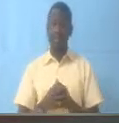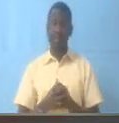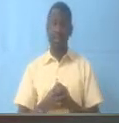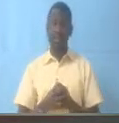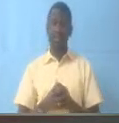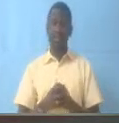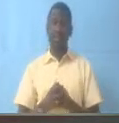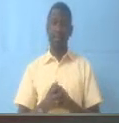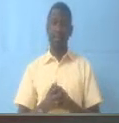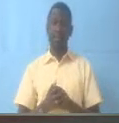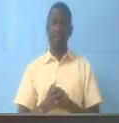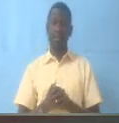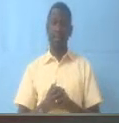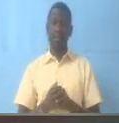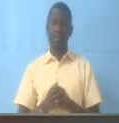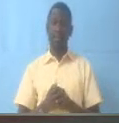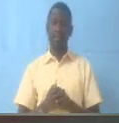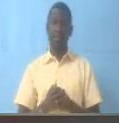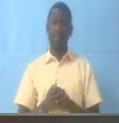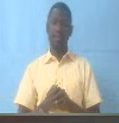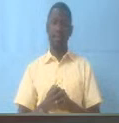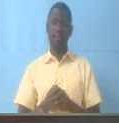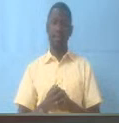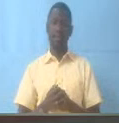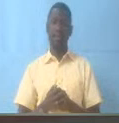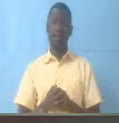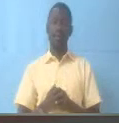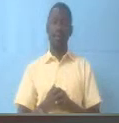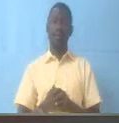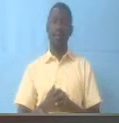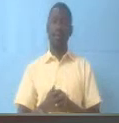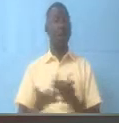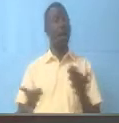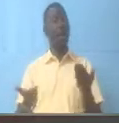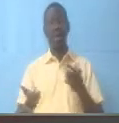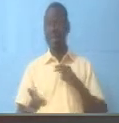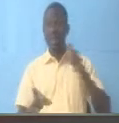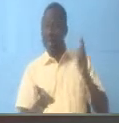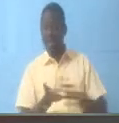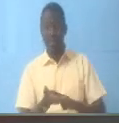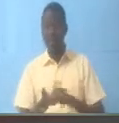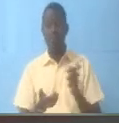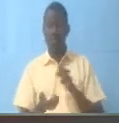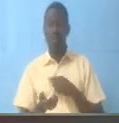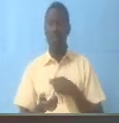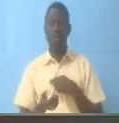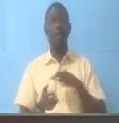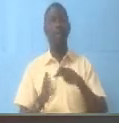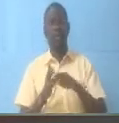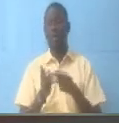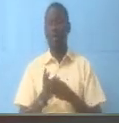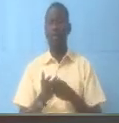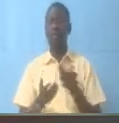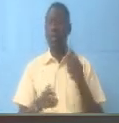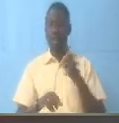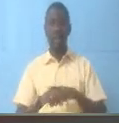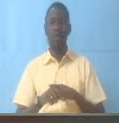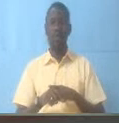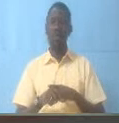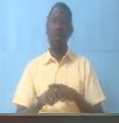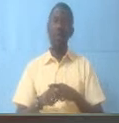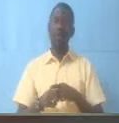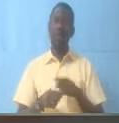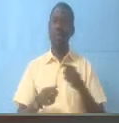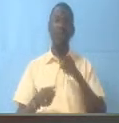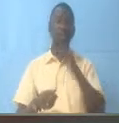Overwhelmingly, you know, the evidence was what counted. And because we were mainly lawyers, the chairman was the Chief